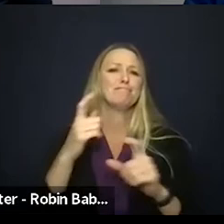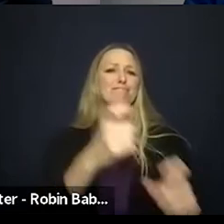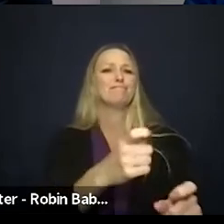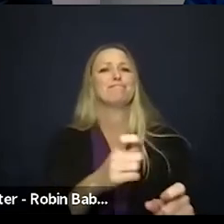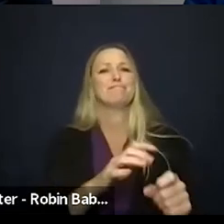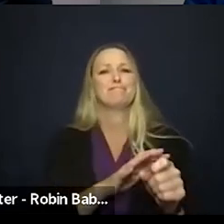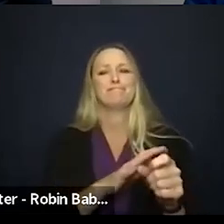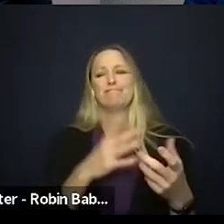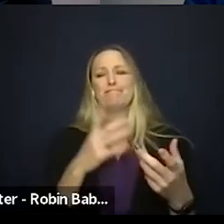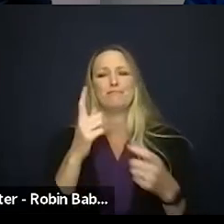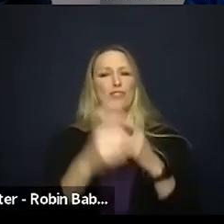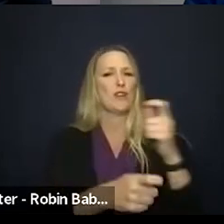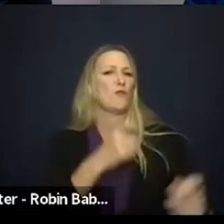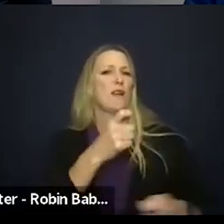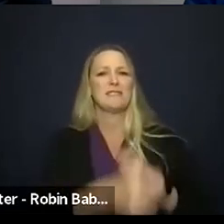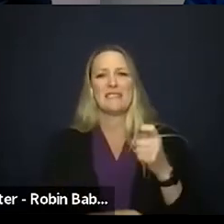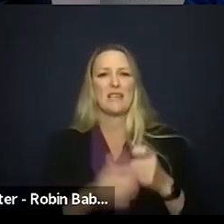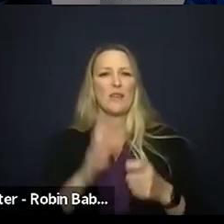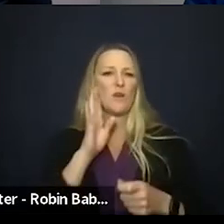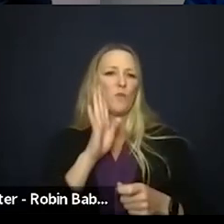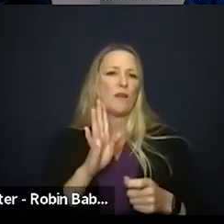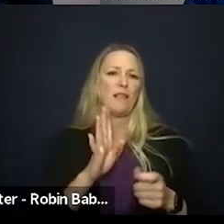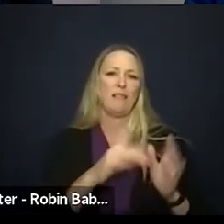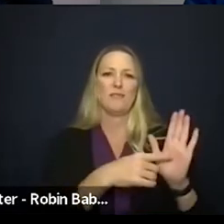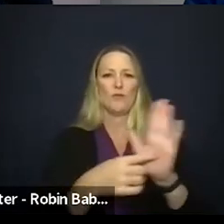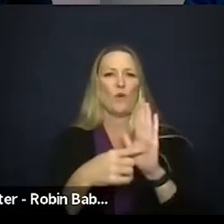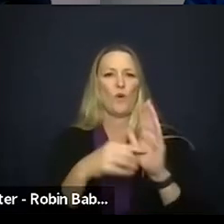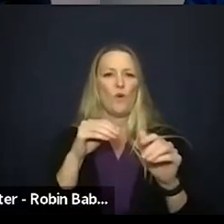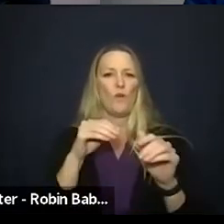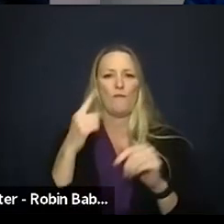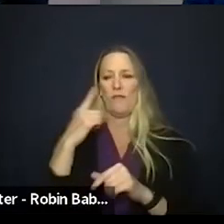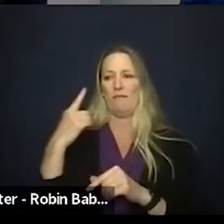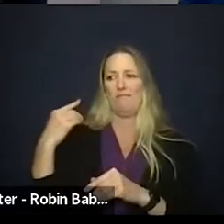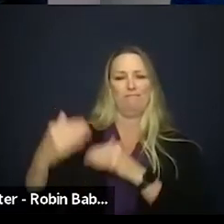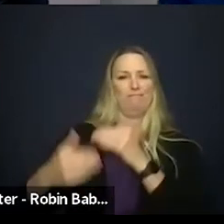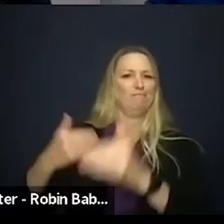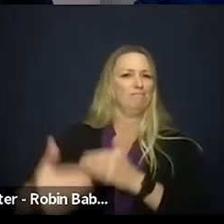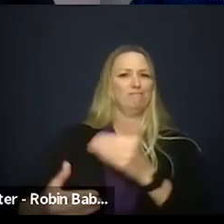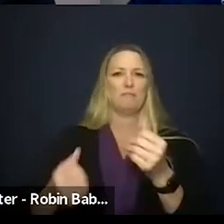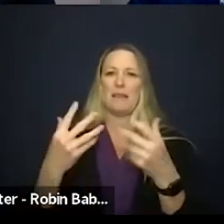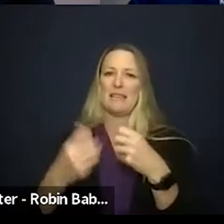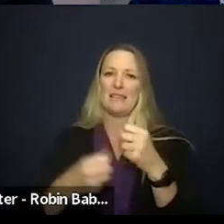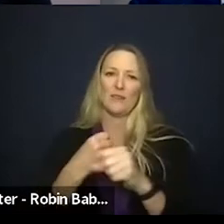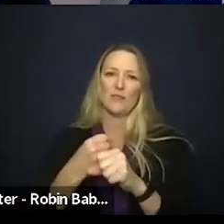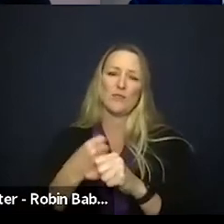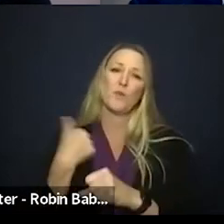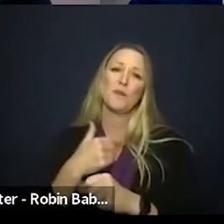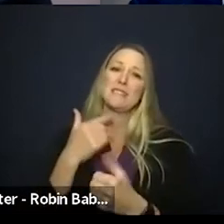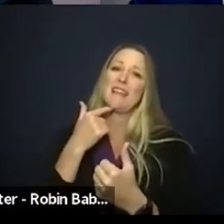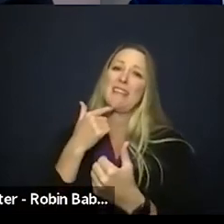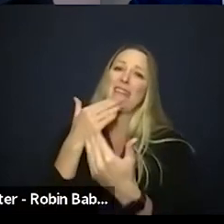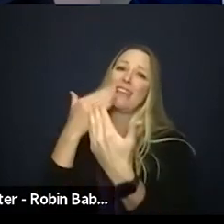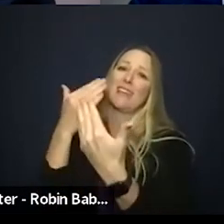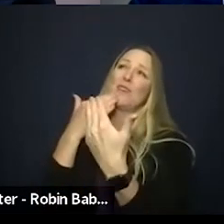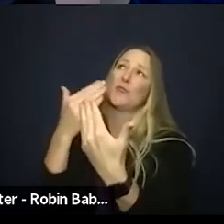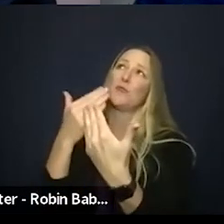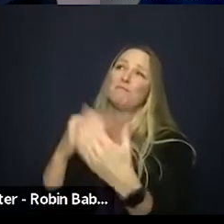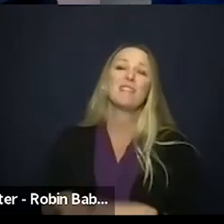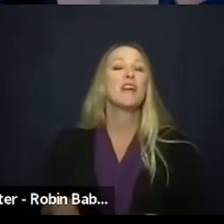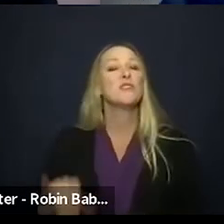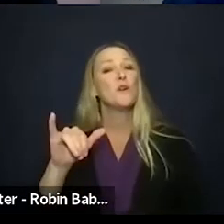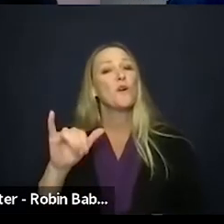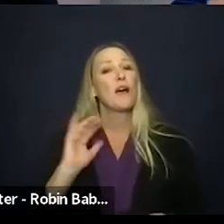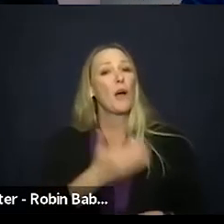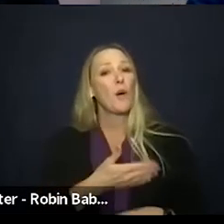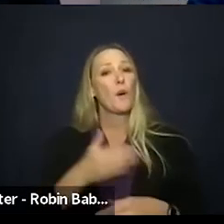come and for that we say thank you thank you virgil and that concludes our presentation and